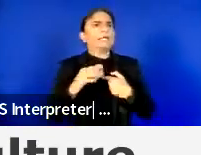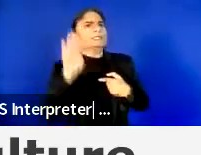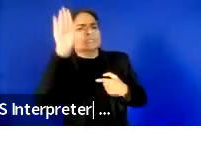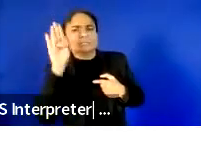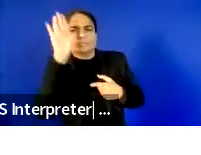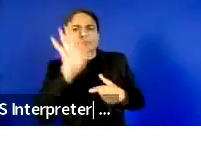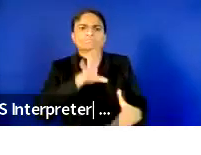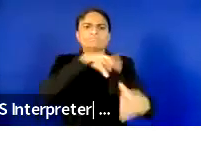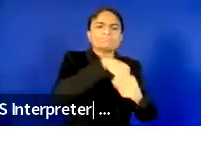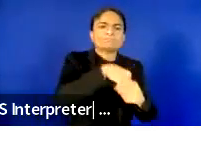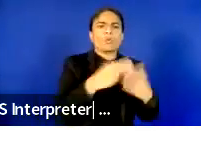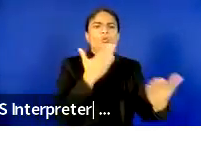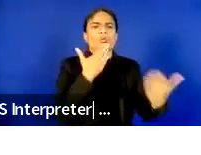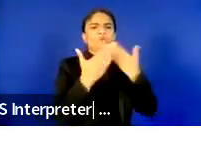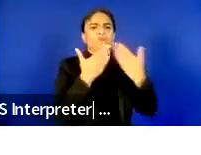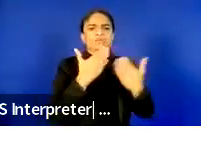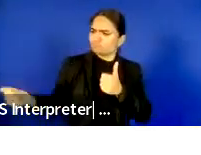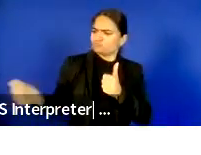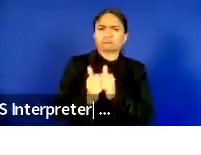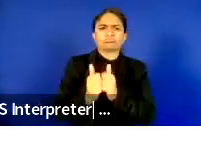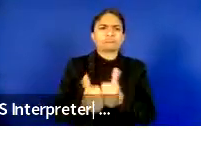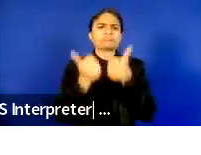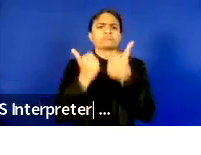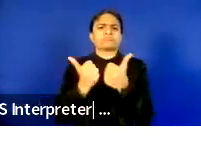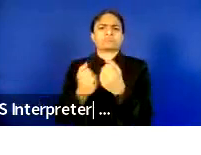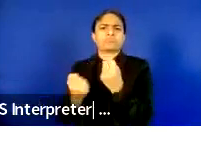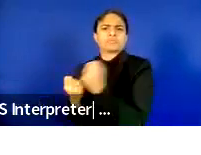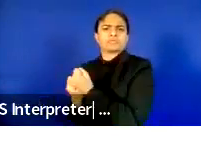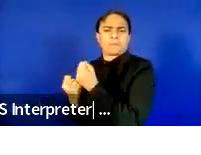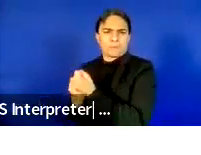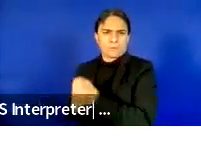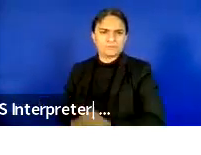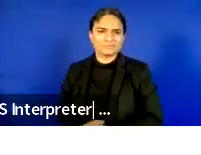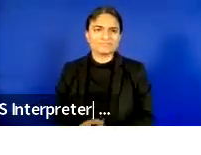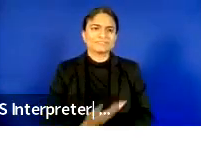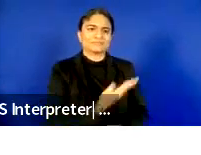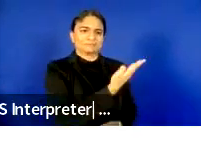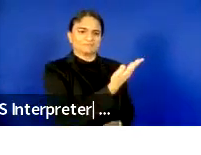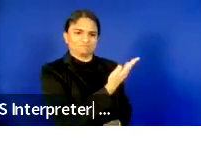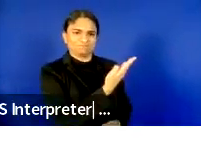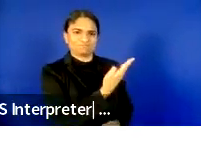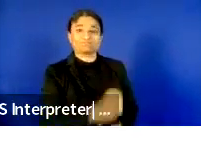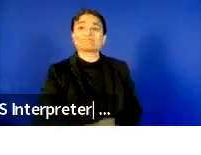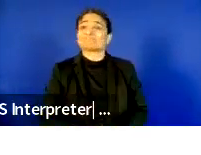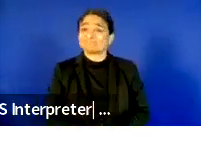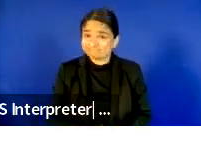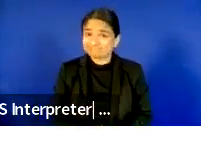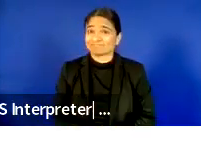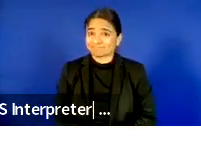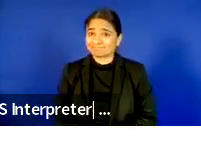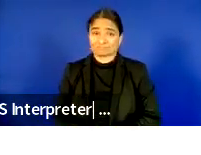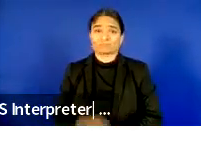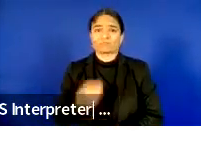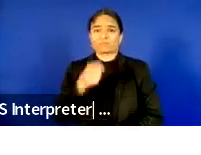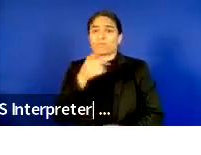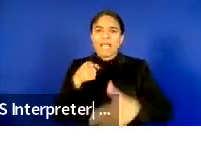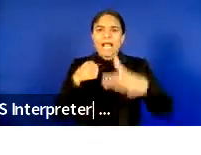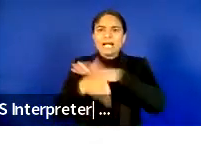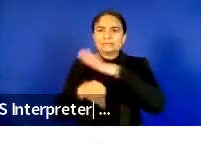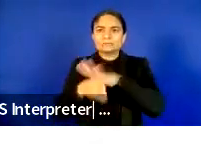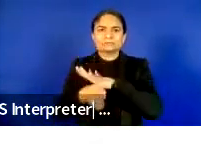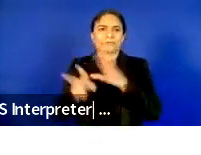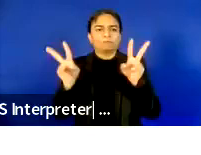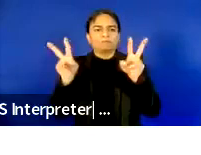Yeah, there was an accessible and confidential registration process. You can see on the slide a picture,